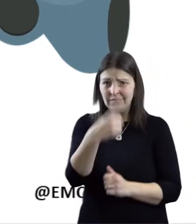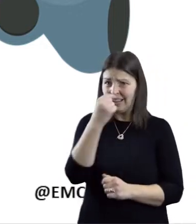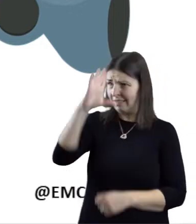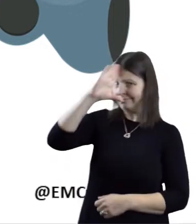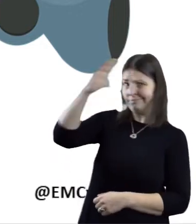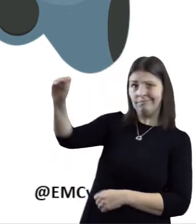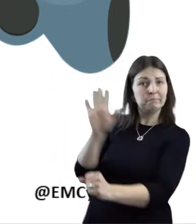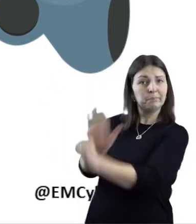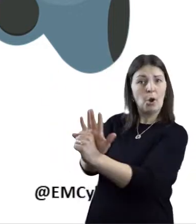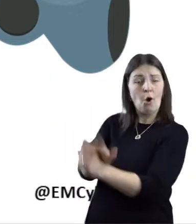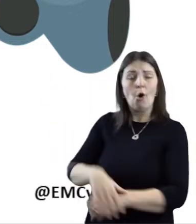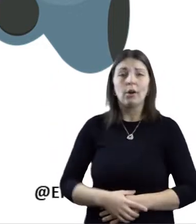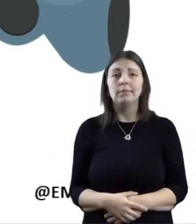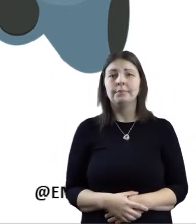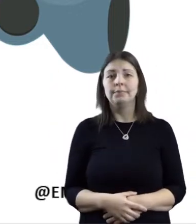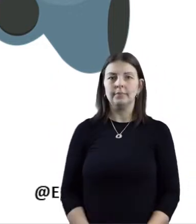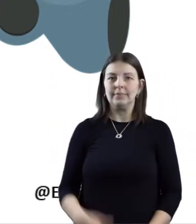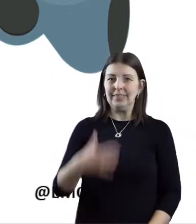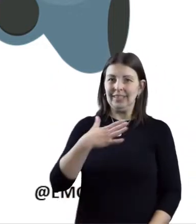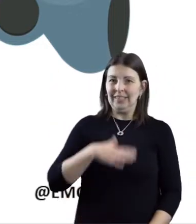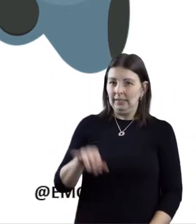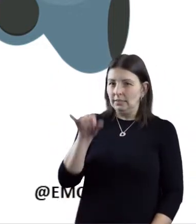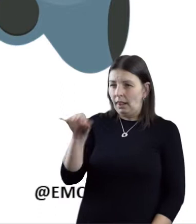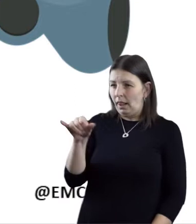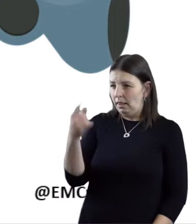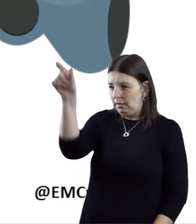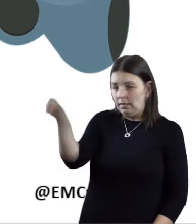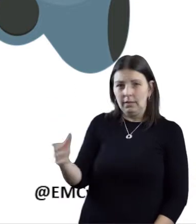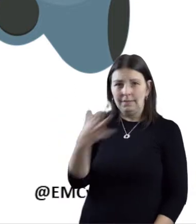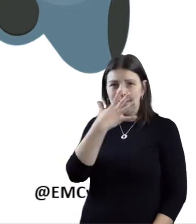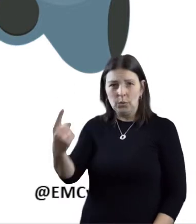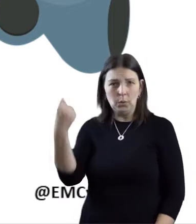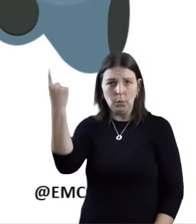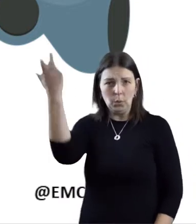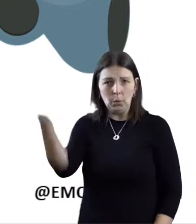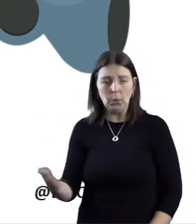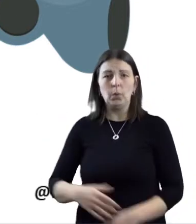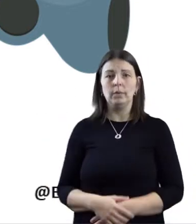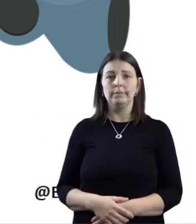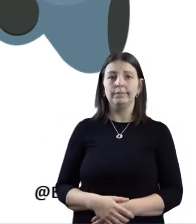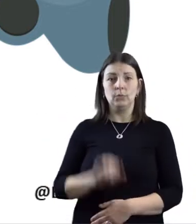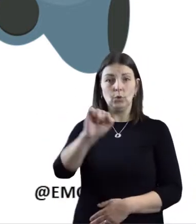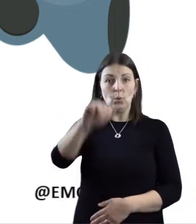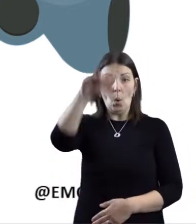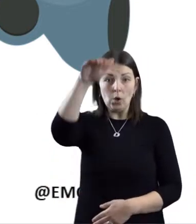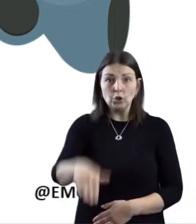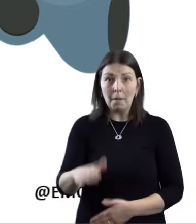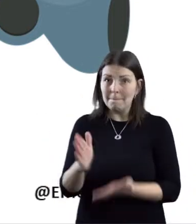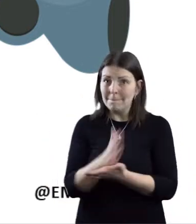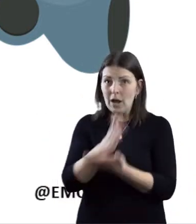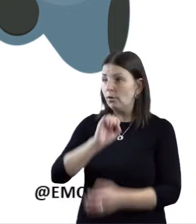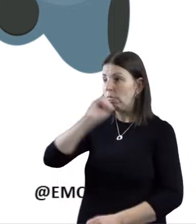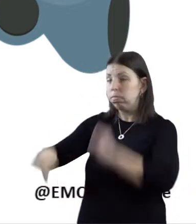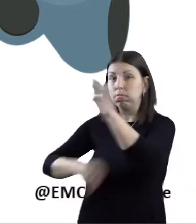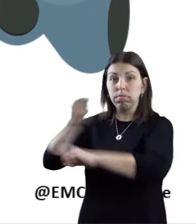are mature enough to play the game, they will be playing the game with people who are potentially a lot older than them. If there are valuable game items,